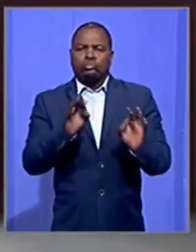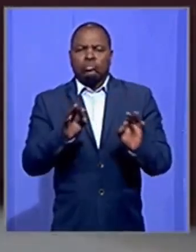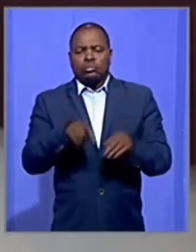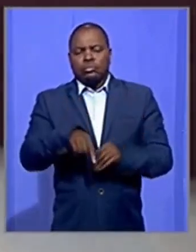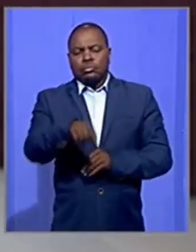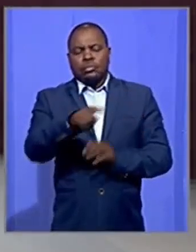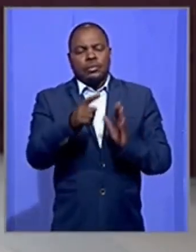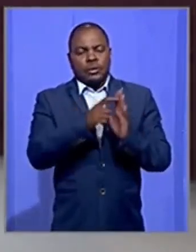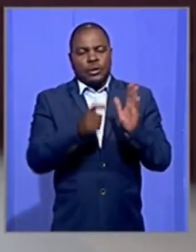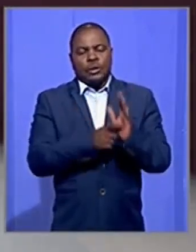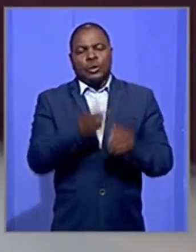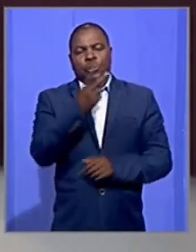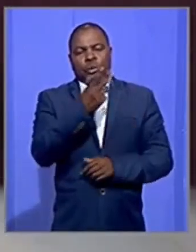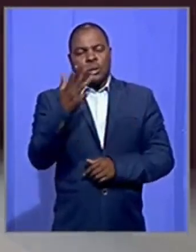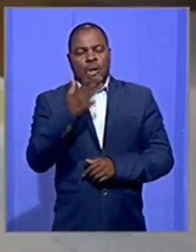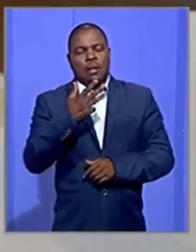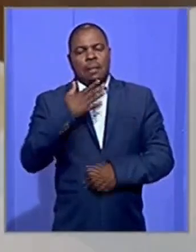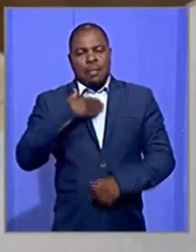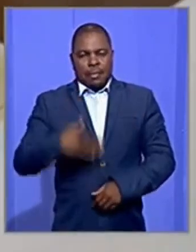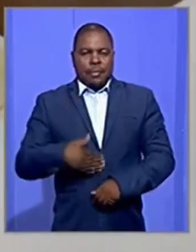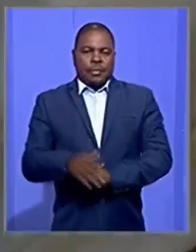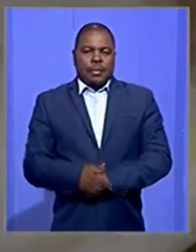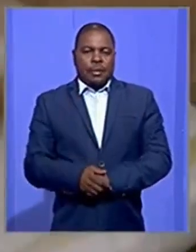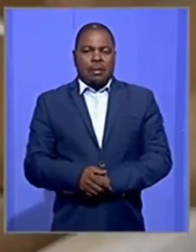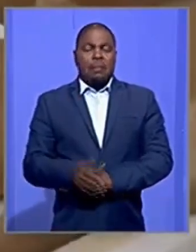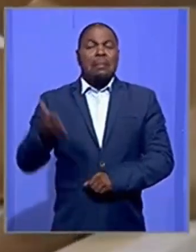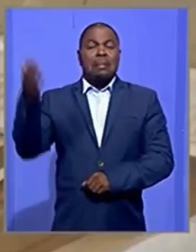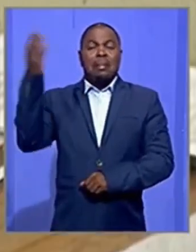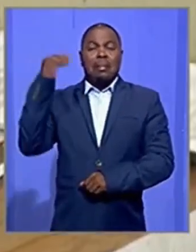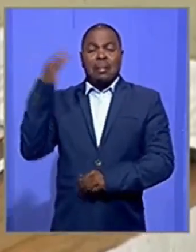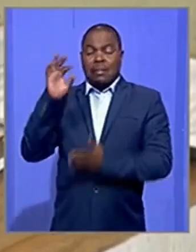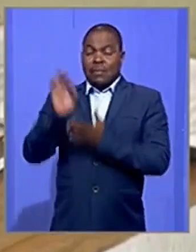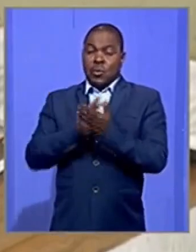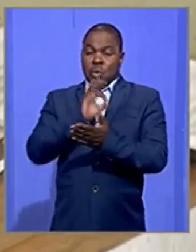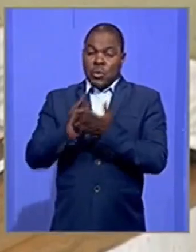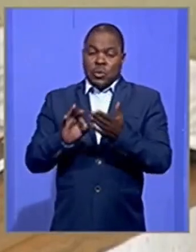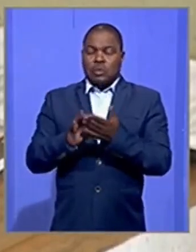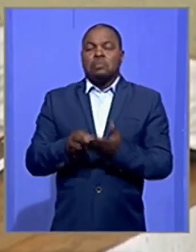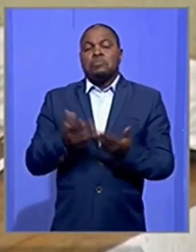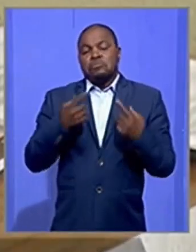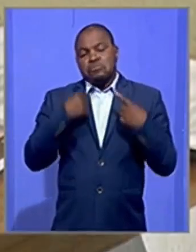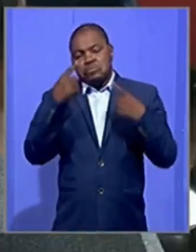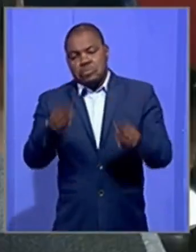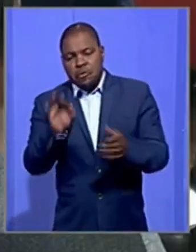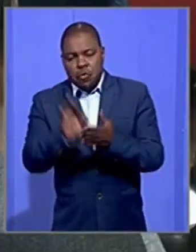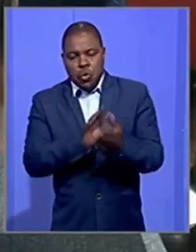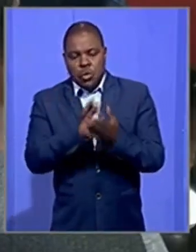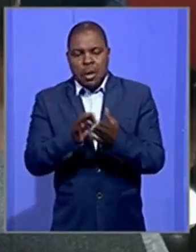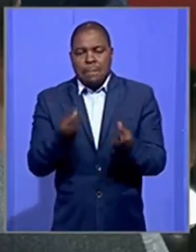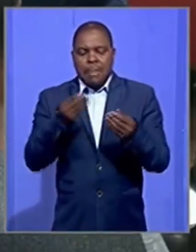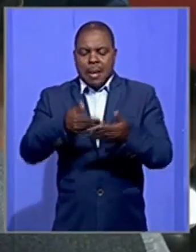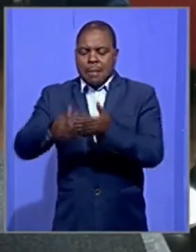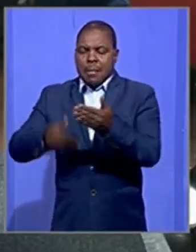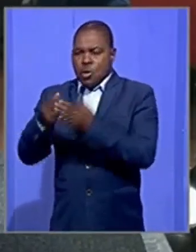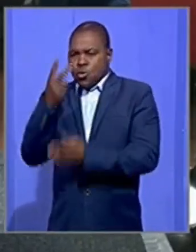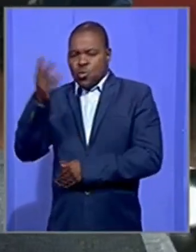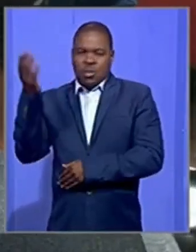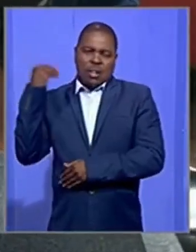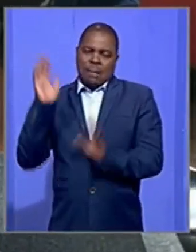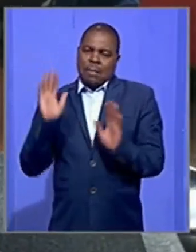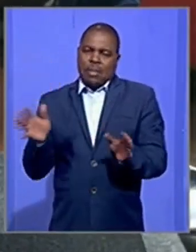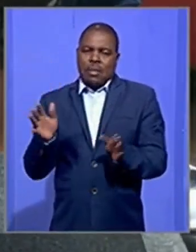a 29. Mo ditlhophong tse di fetileng, batlhophi ba ne ba newa di-ballot paper di le 2, ya bosetšhaba